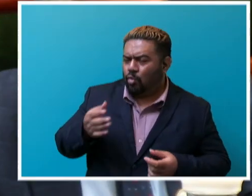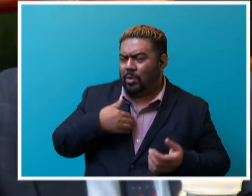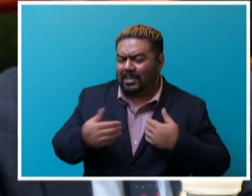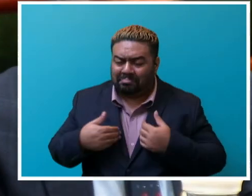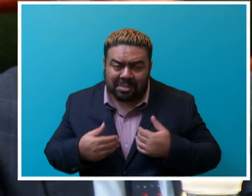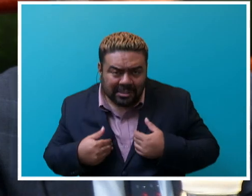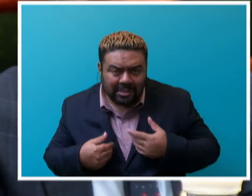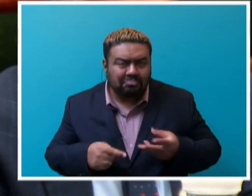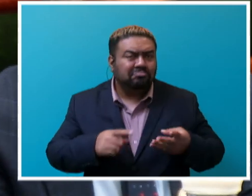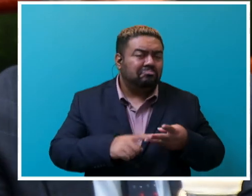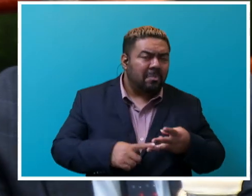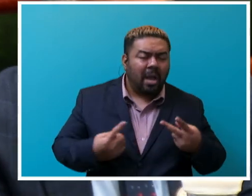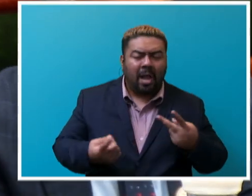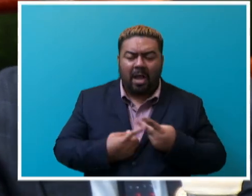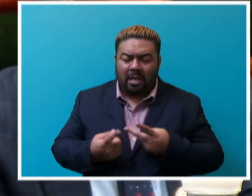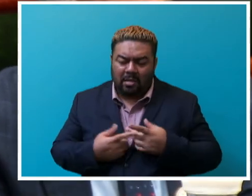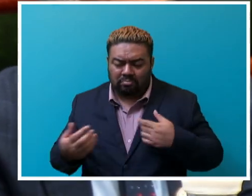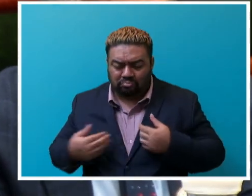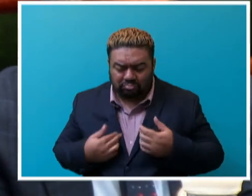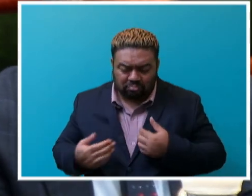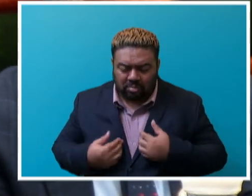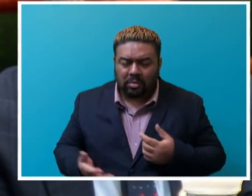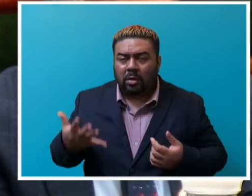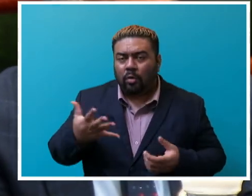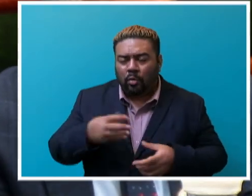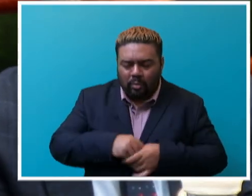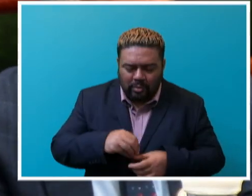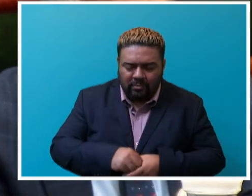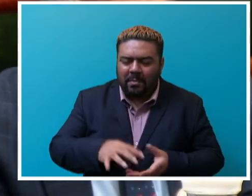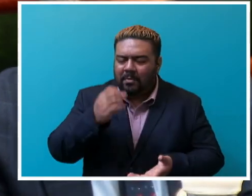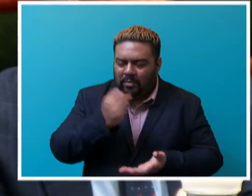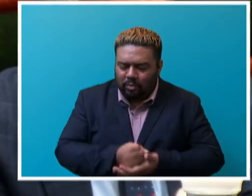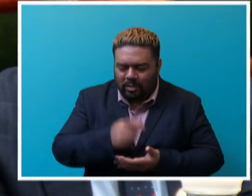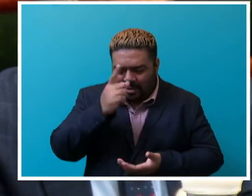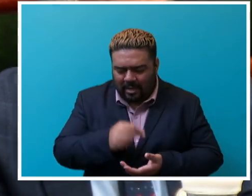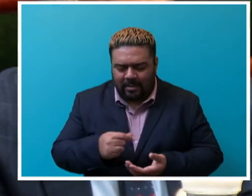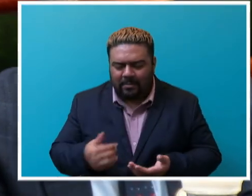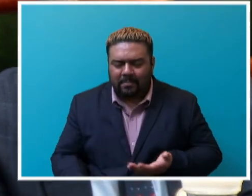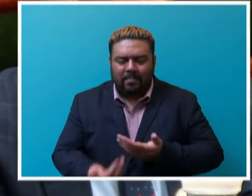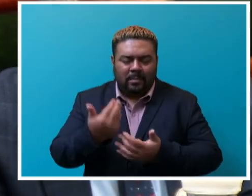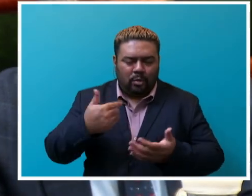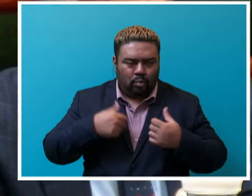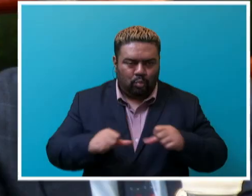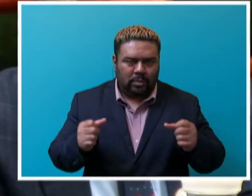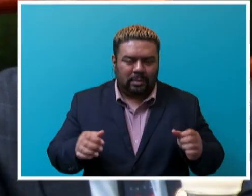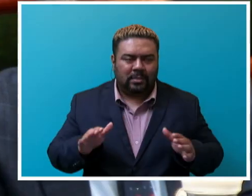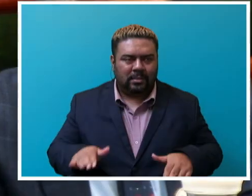to ensure that the places are not only inclusive, but USB students could also come and be placed